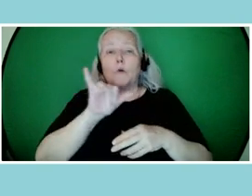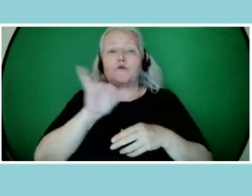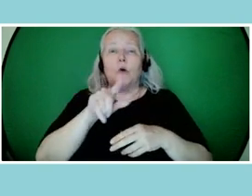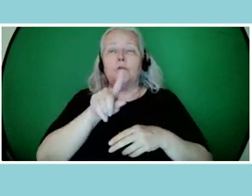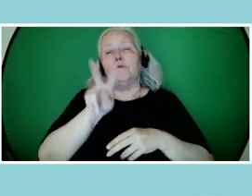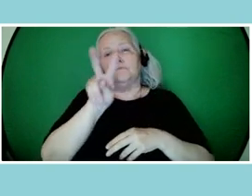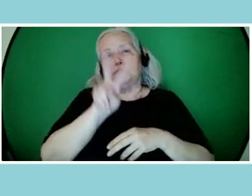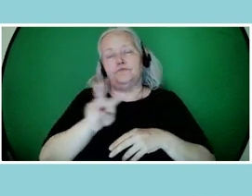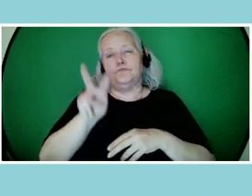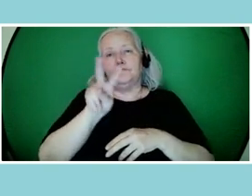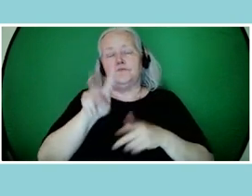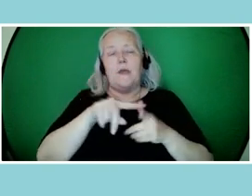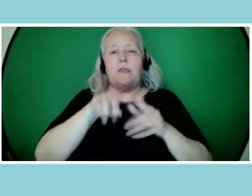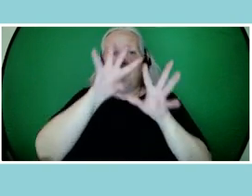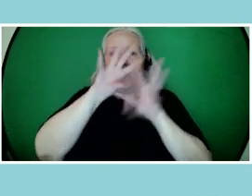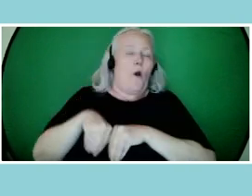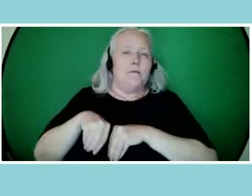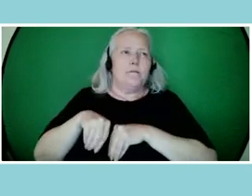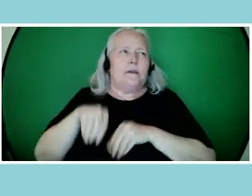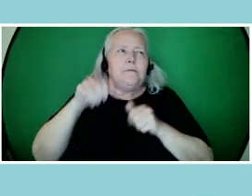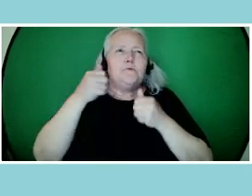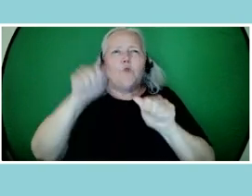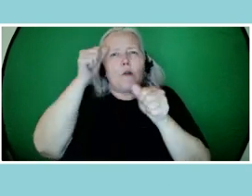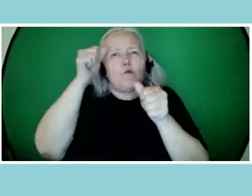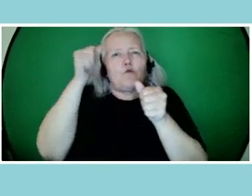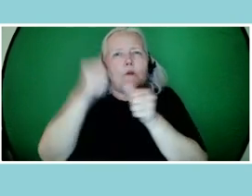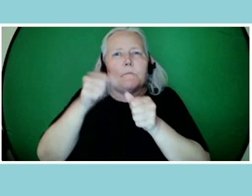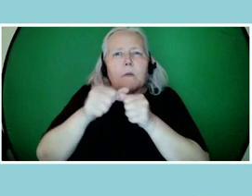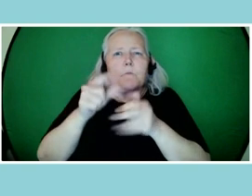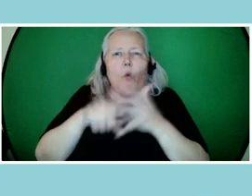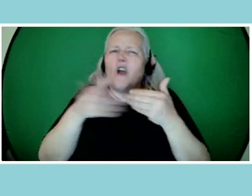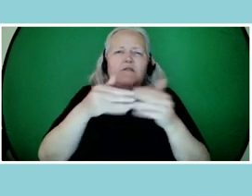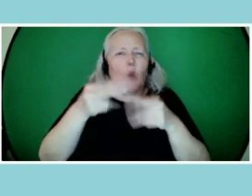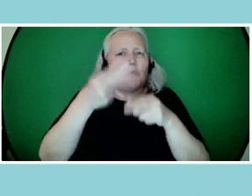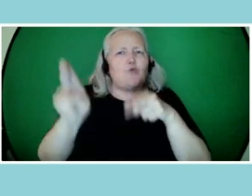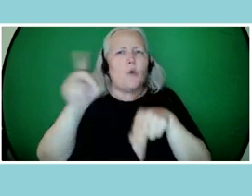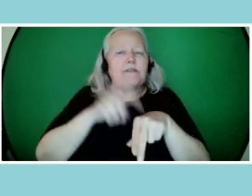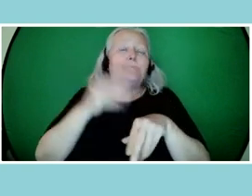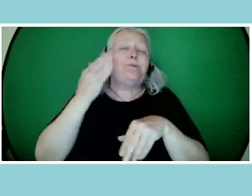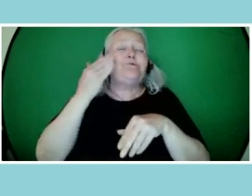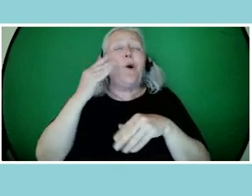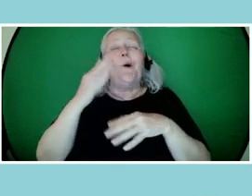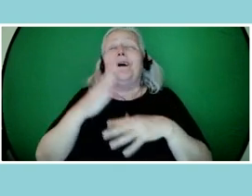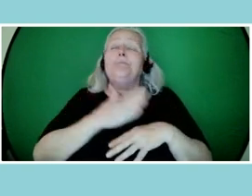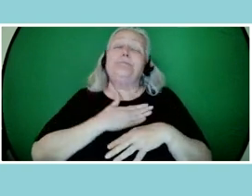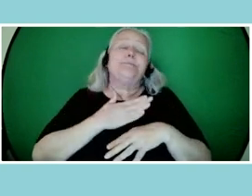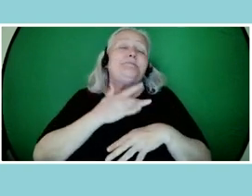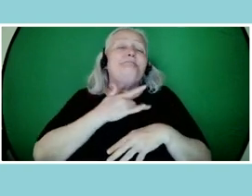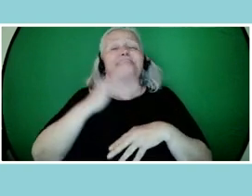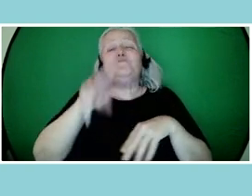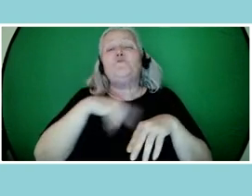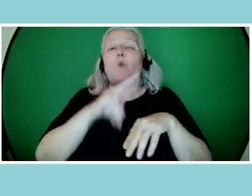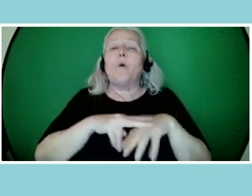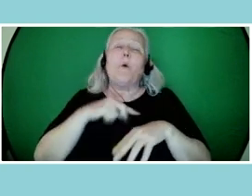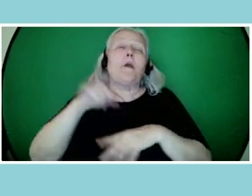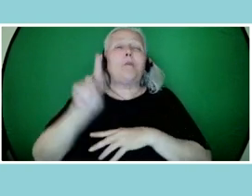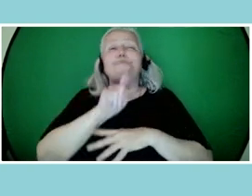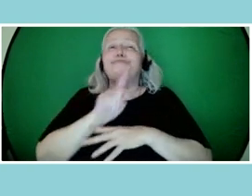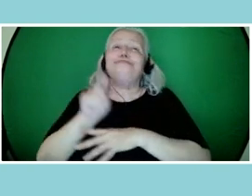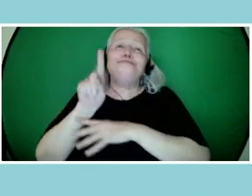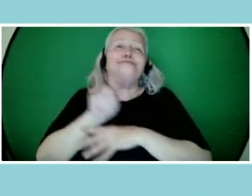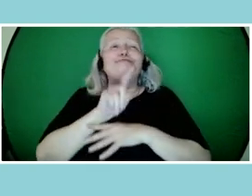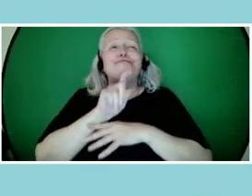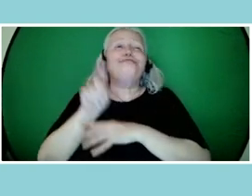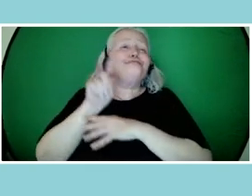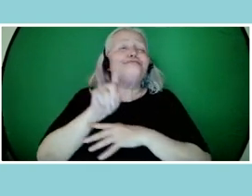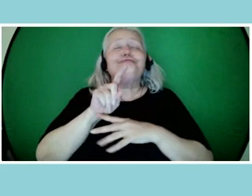only saw briefly. So lots of times we walk around during the day like, do-do-do-do-do-do-do-do